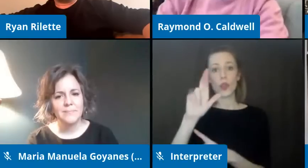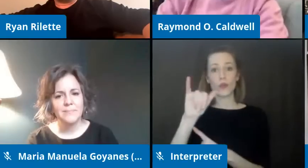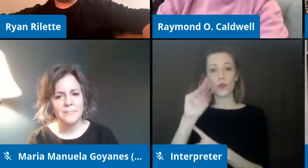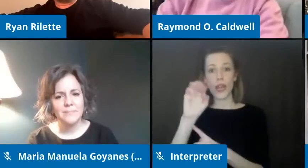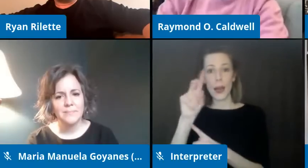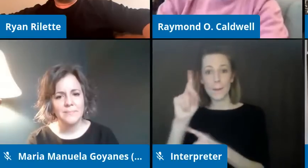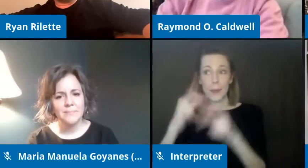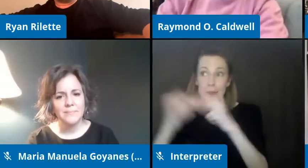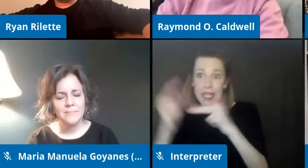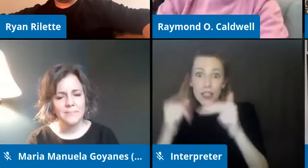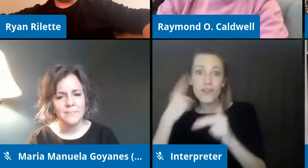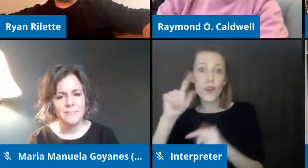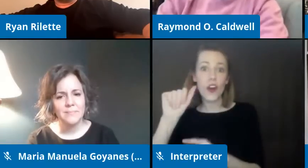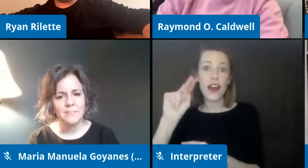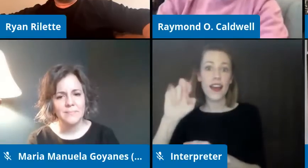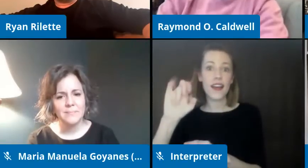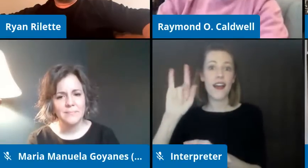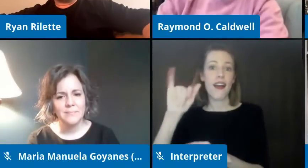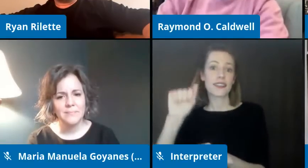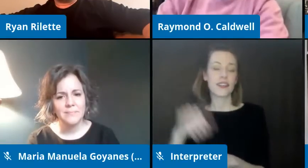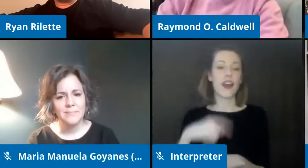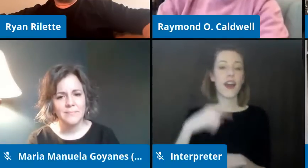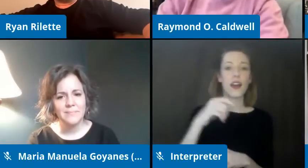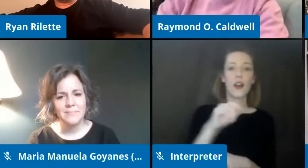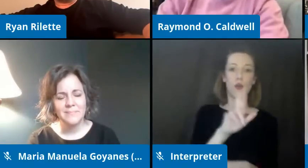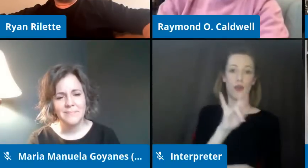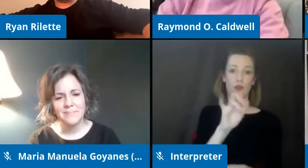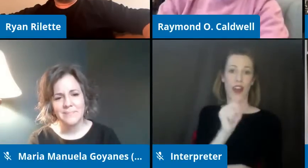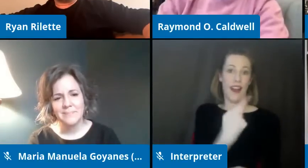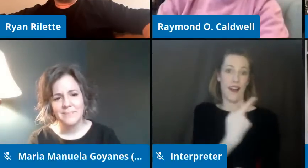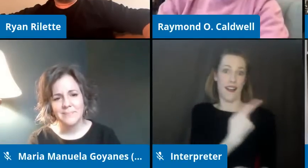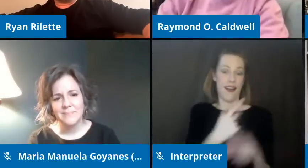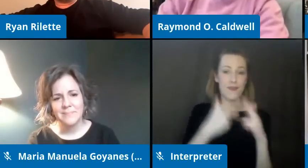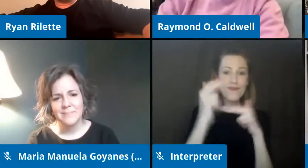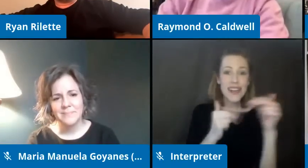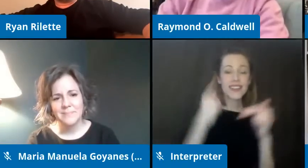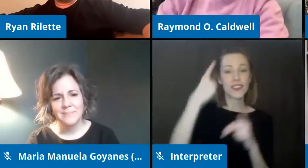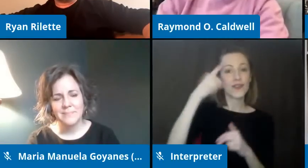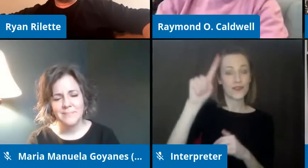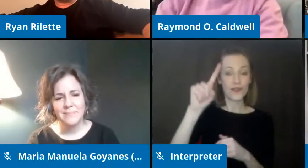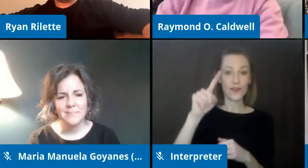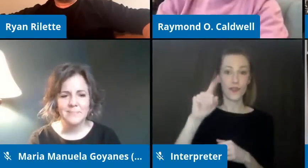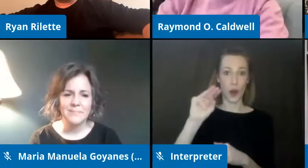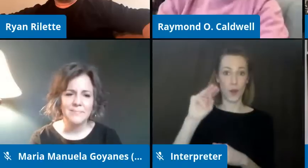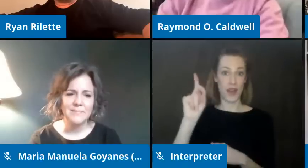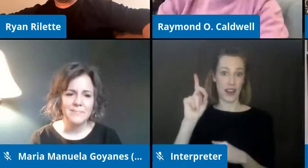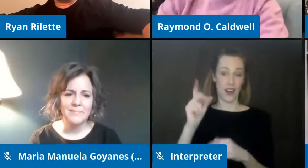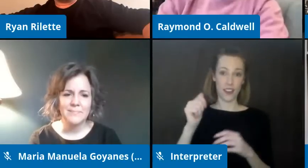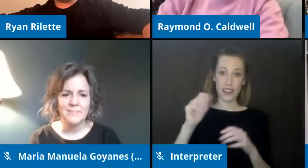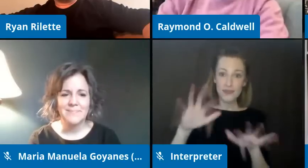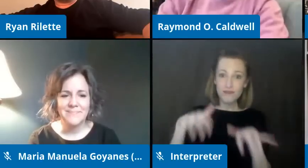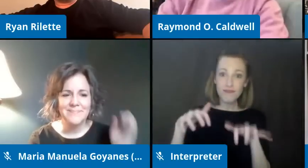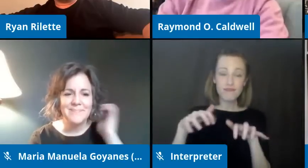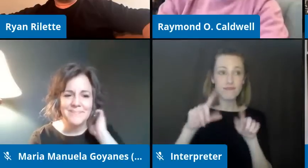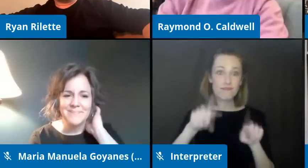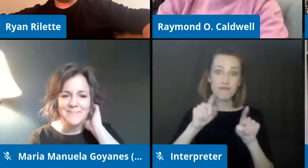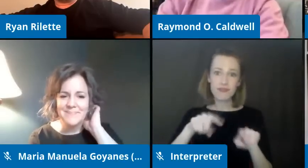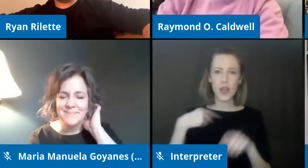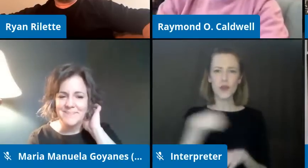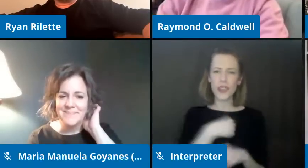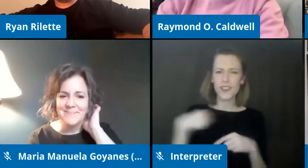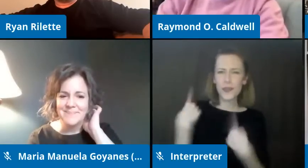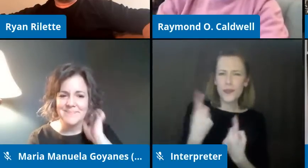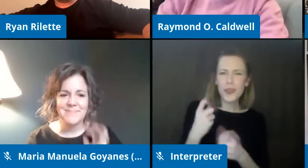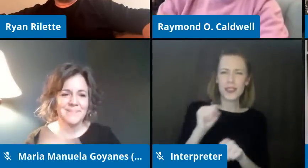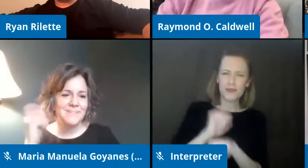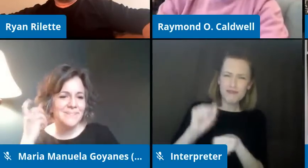County for adventurous theater goers, is the audience for that going to come back? We've been cultivating it so hard and for so long. So